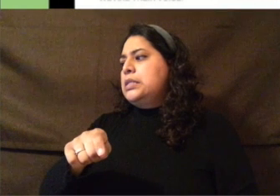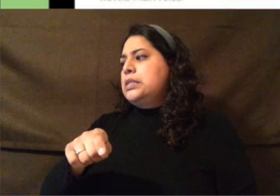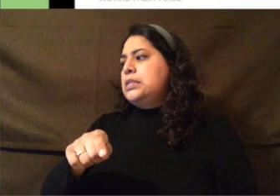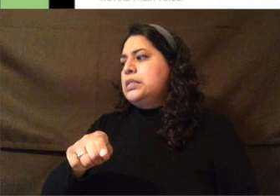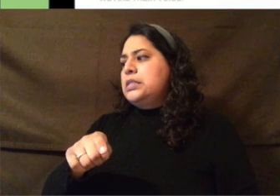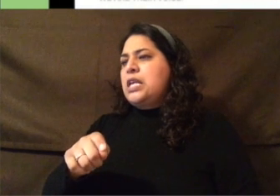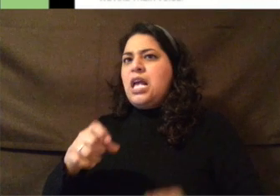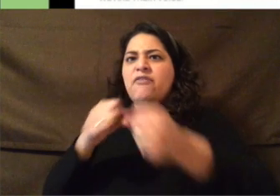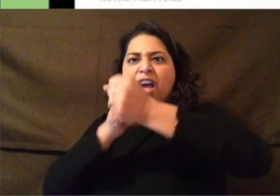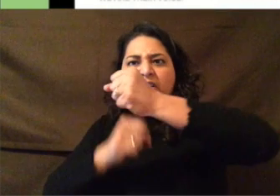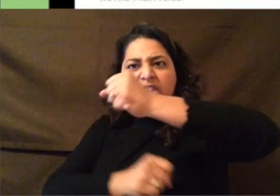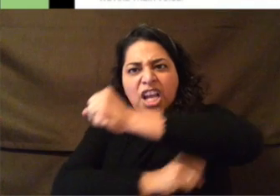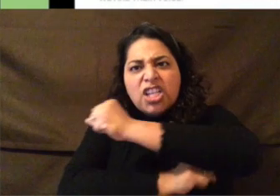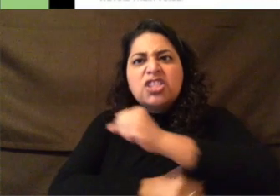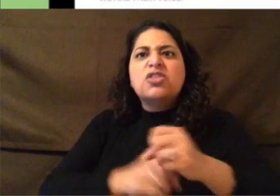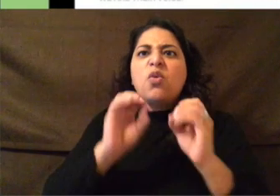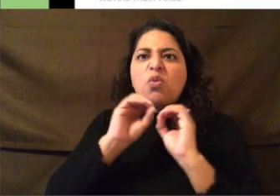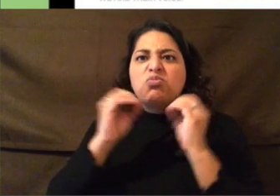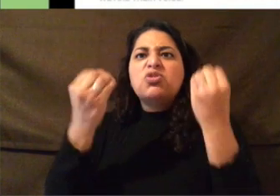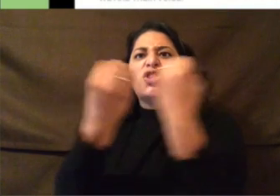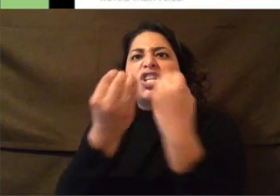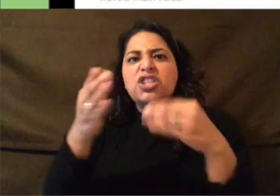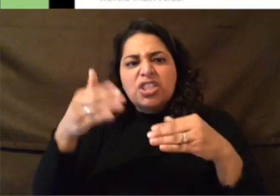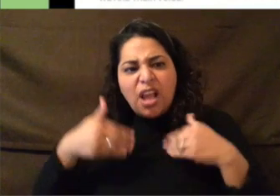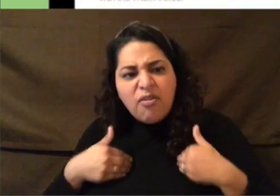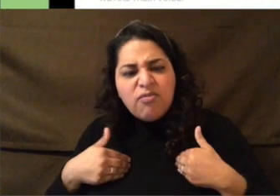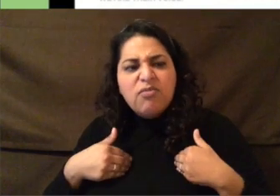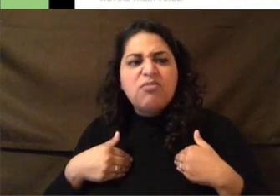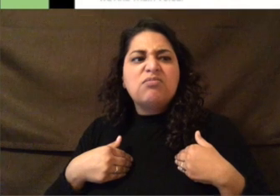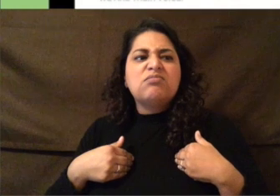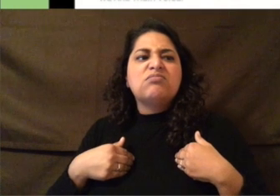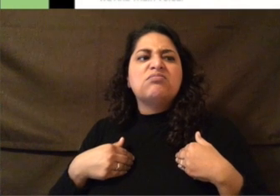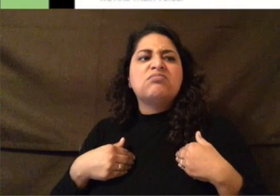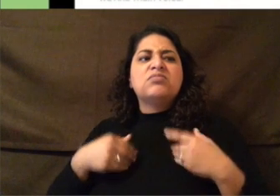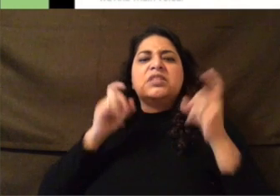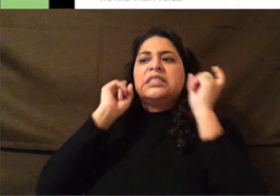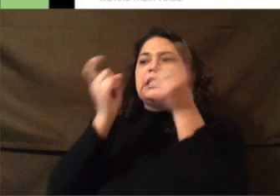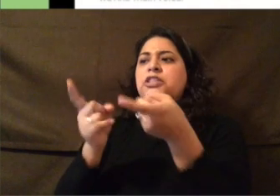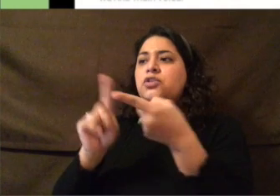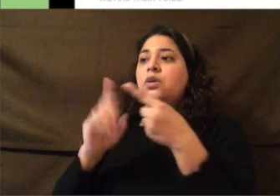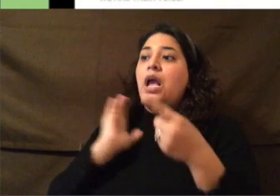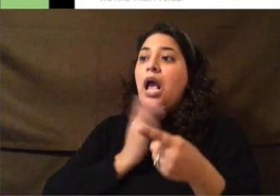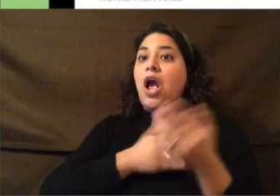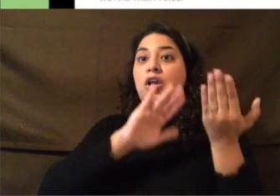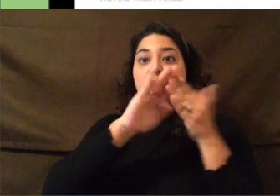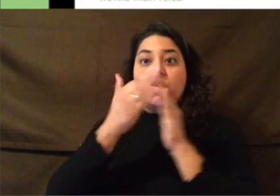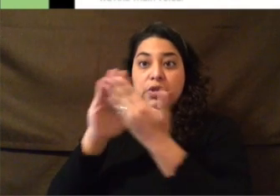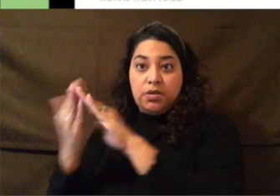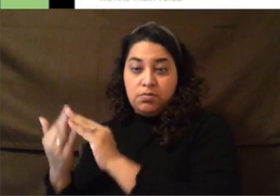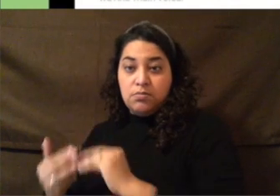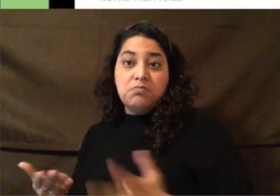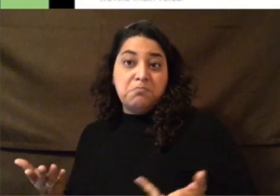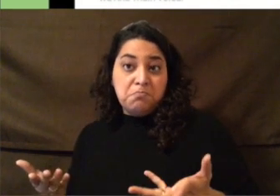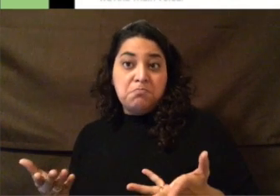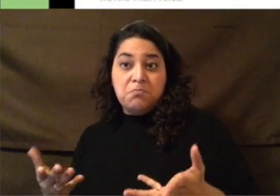These are some of the foundations or organizations that give back to our